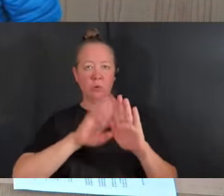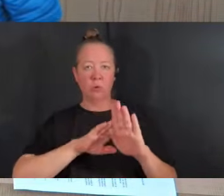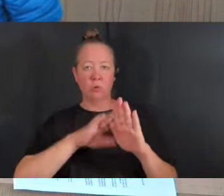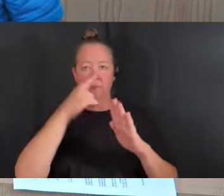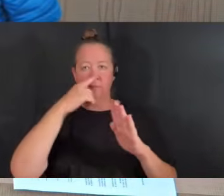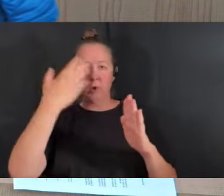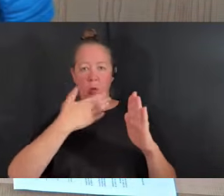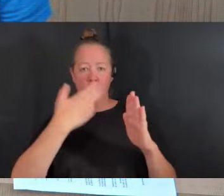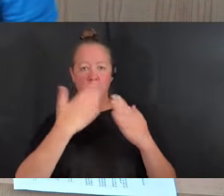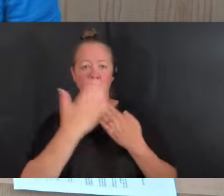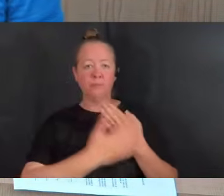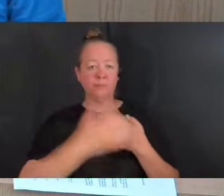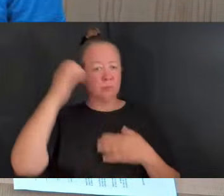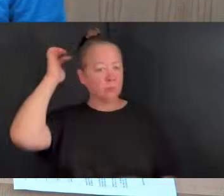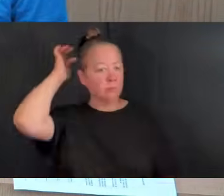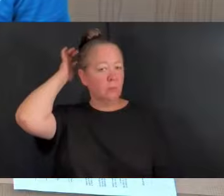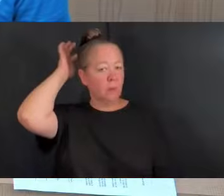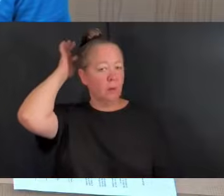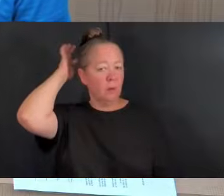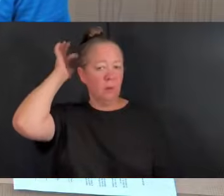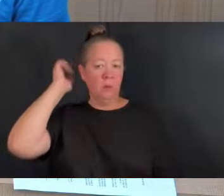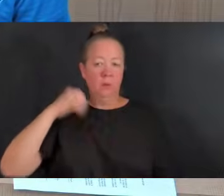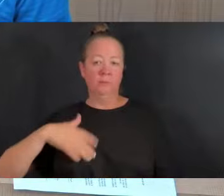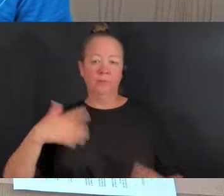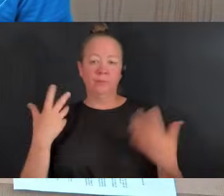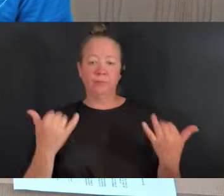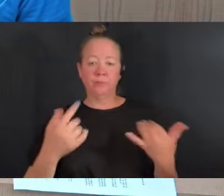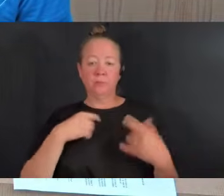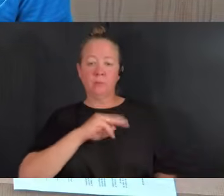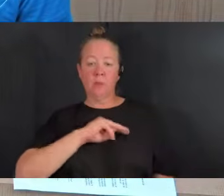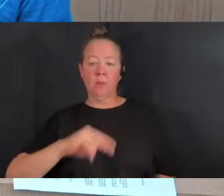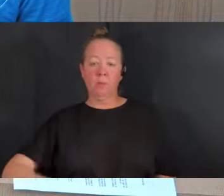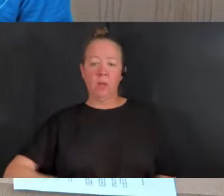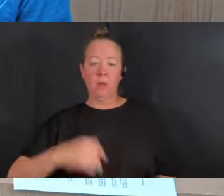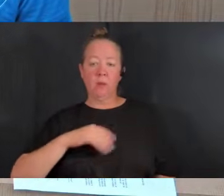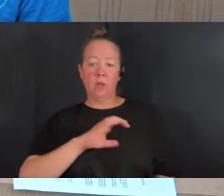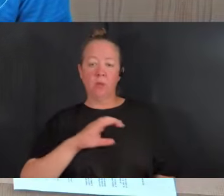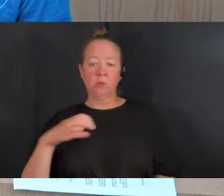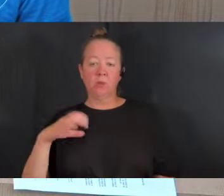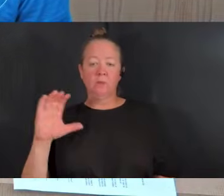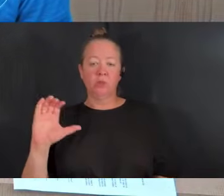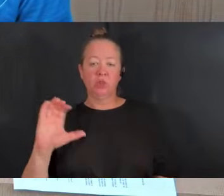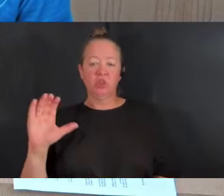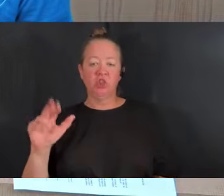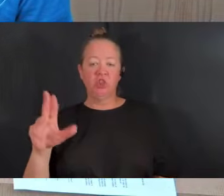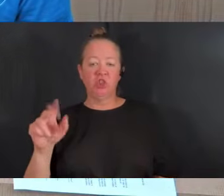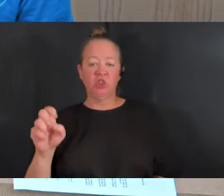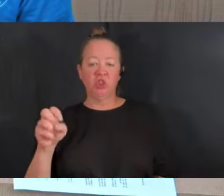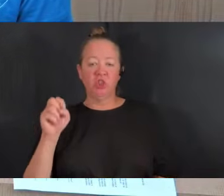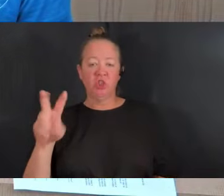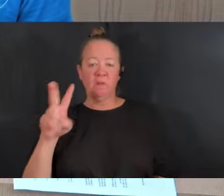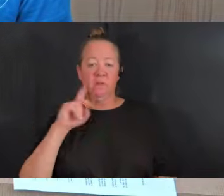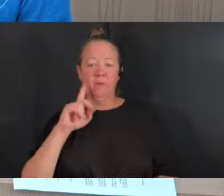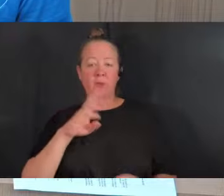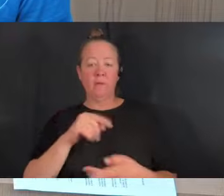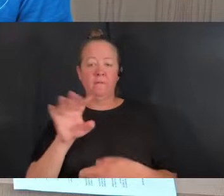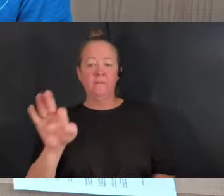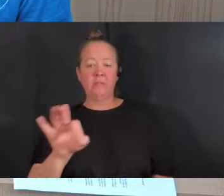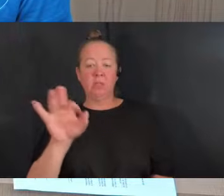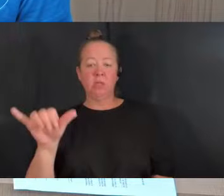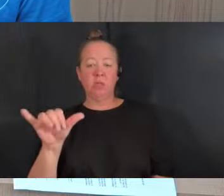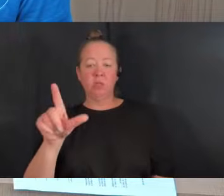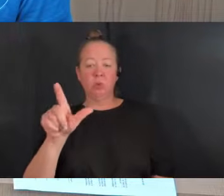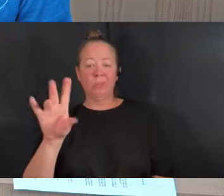ordained by the mayor and council of Cheverly in regular session assembled that the budget for fiscal year 2027 containing anticipated revenues and